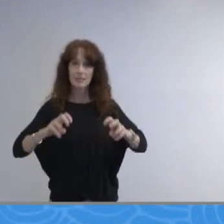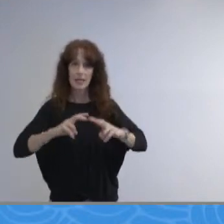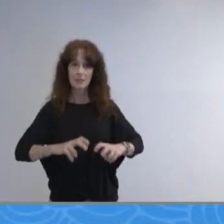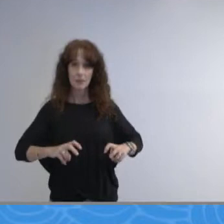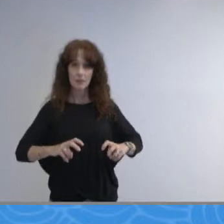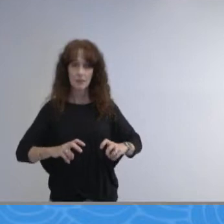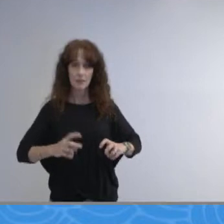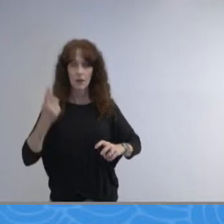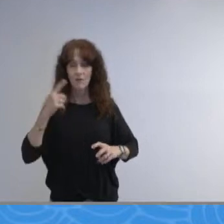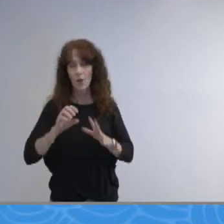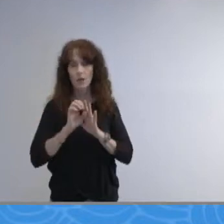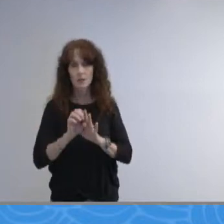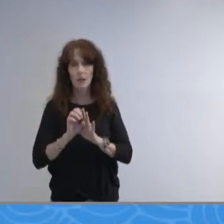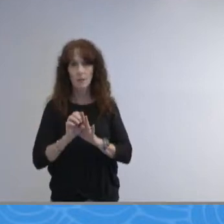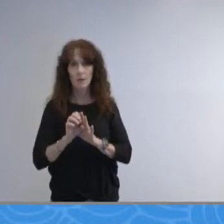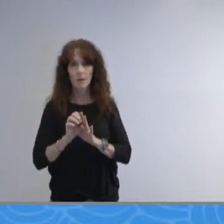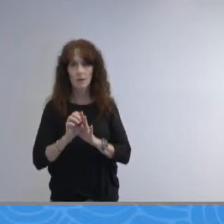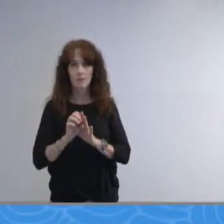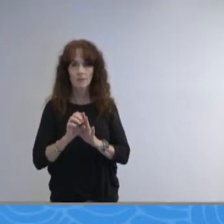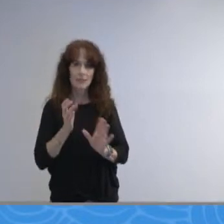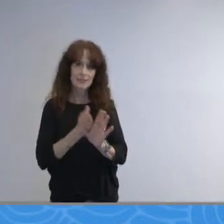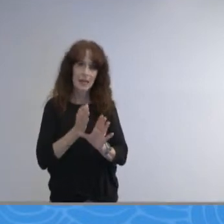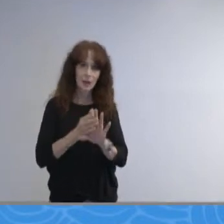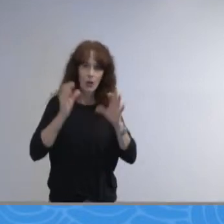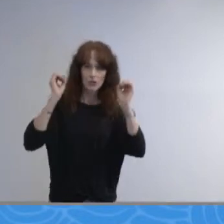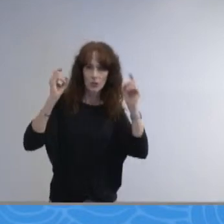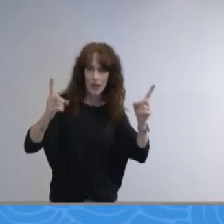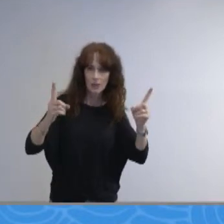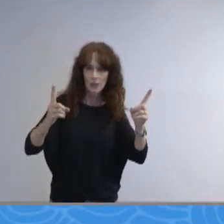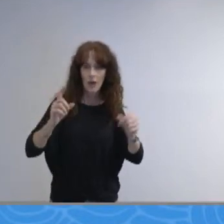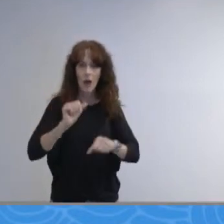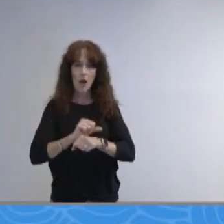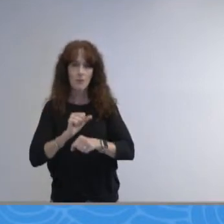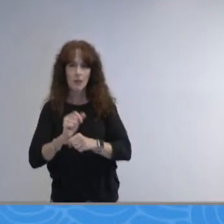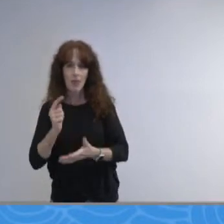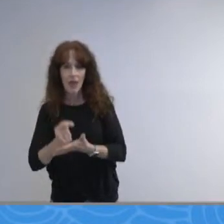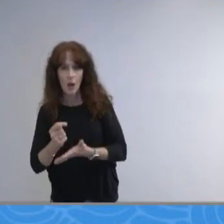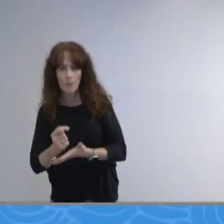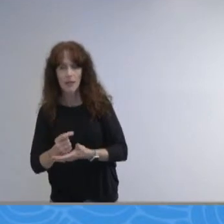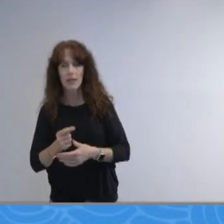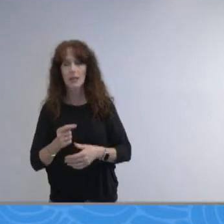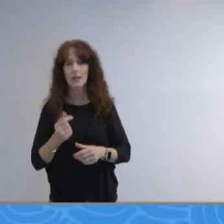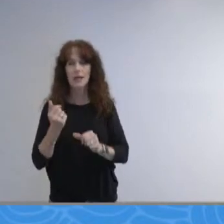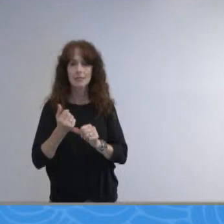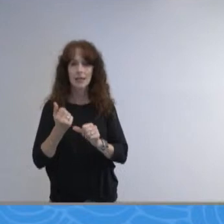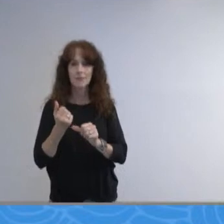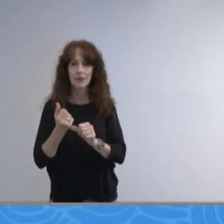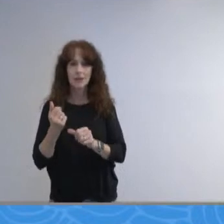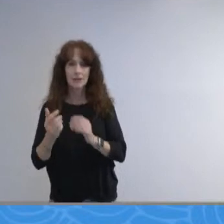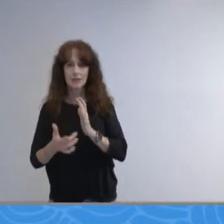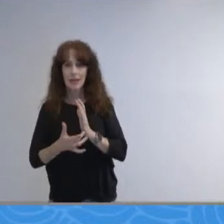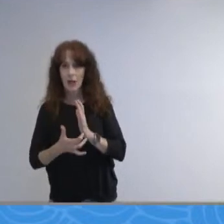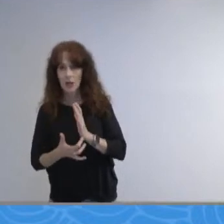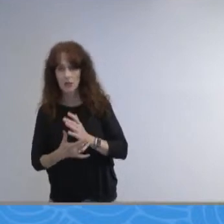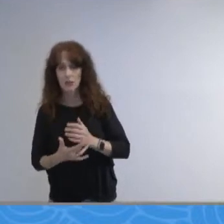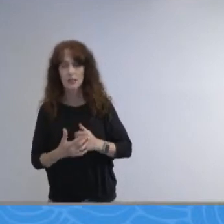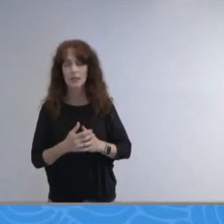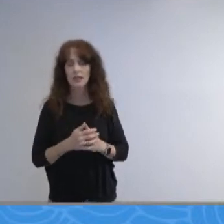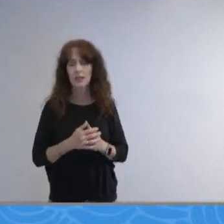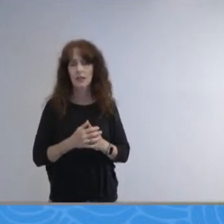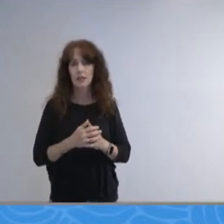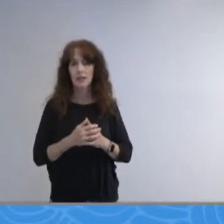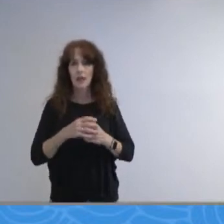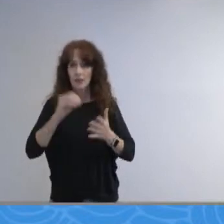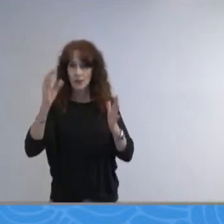Assessments, for example, in psychoeducational or occupational therapy, assistive technology, the